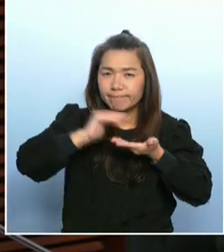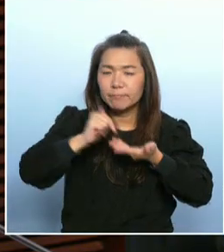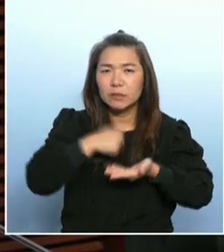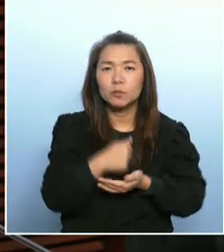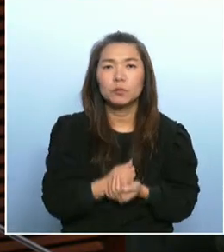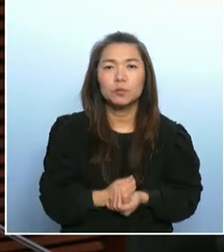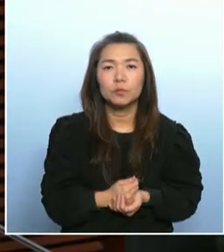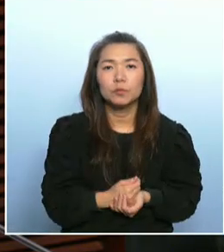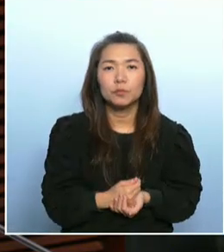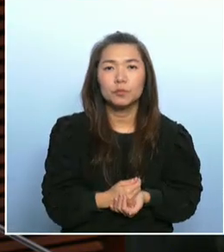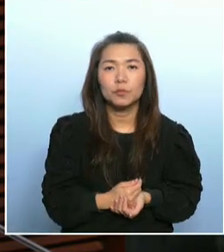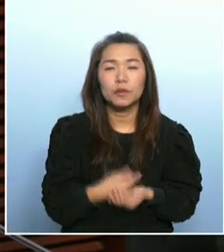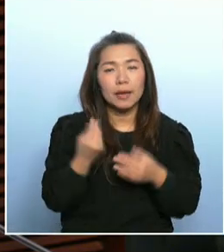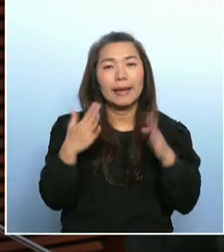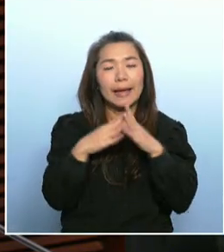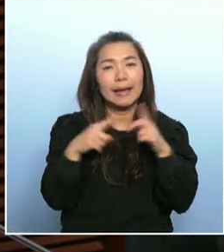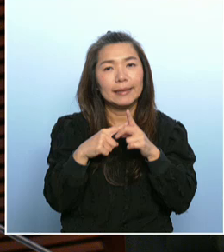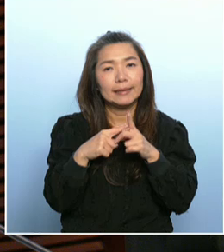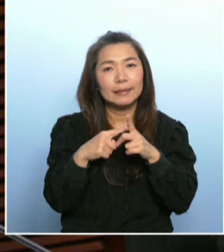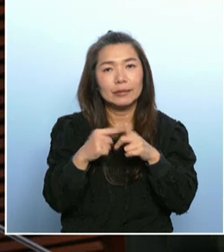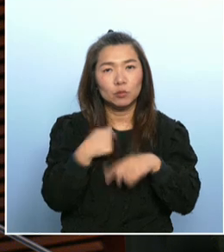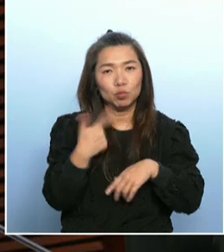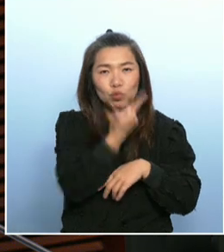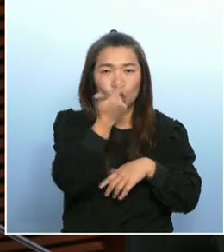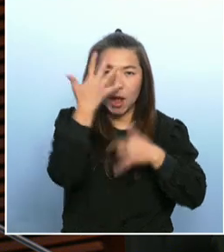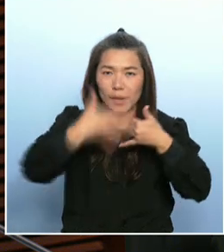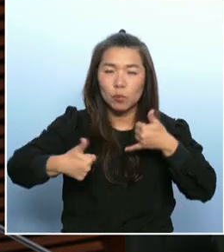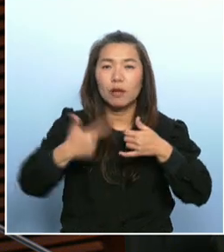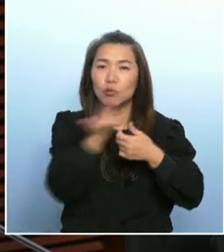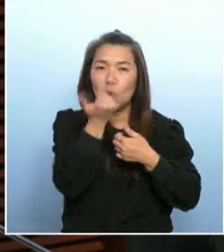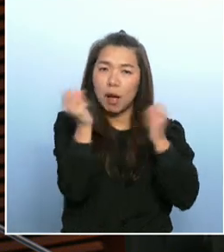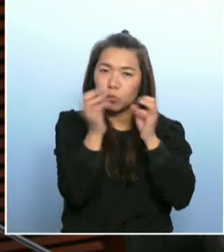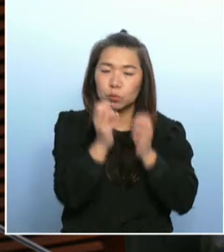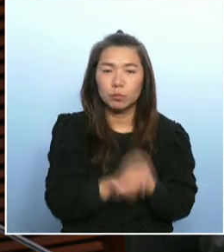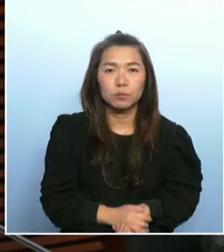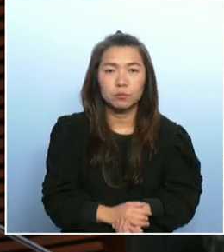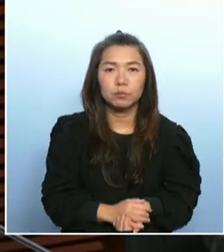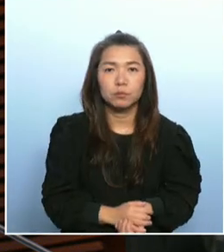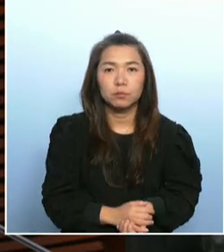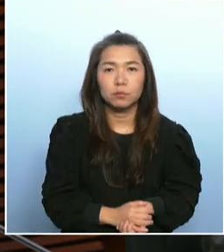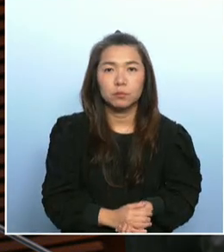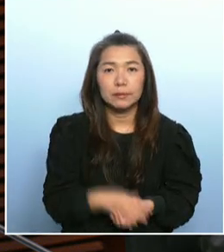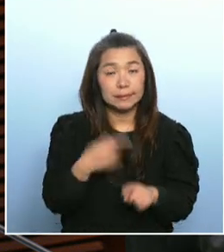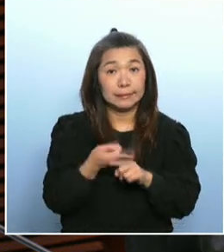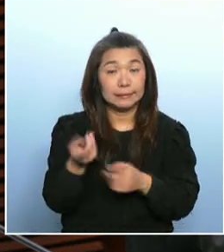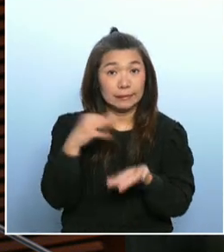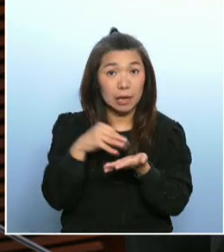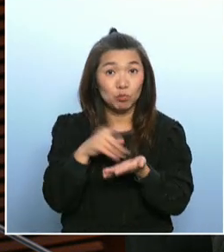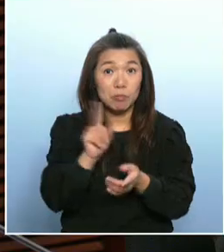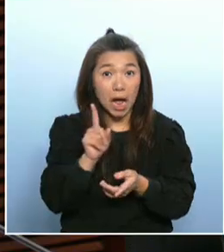support that. We think that the care homes should enhance their transparency. They should communicate with the family members